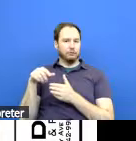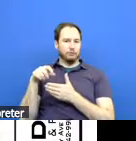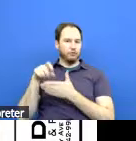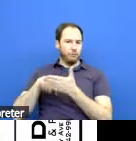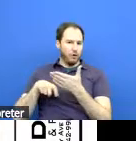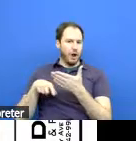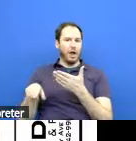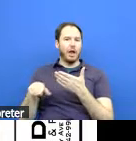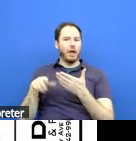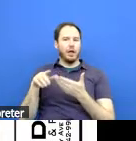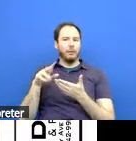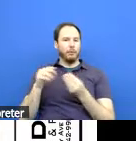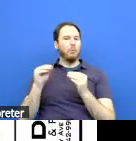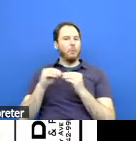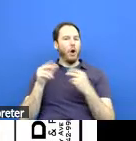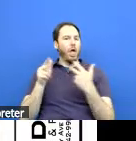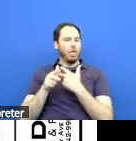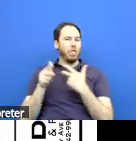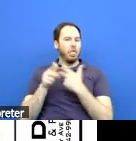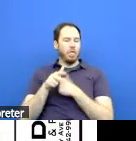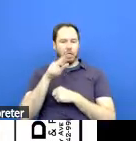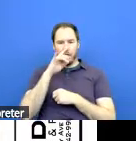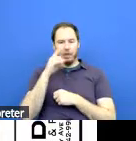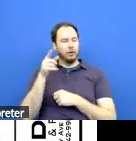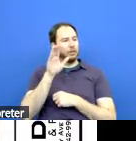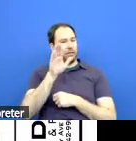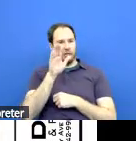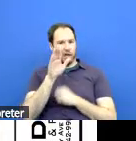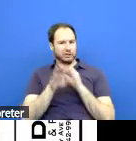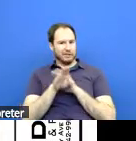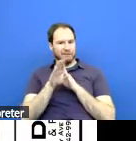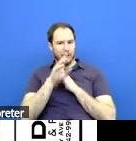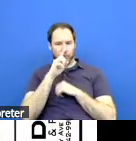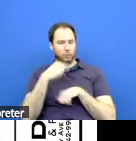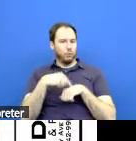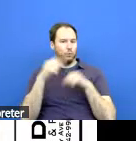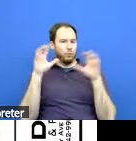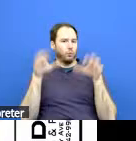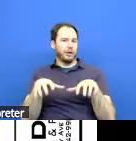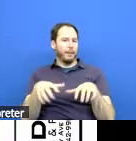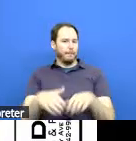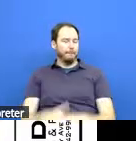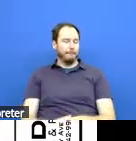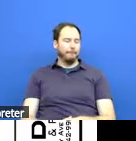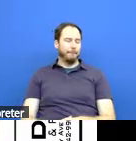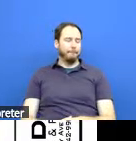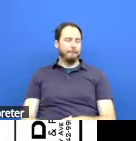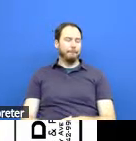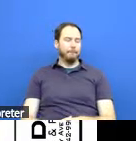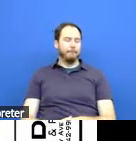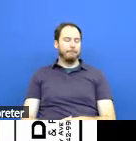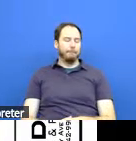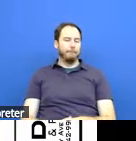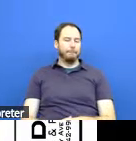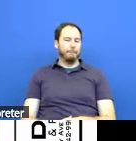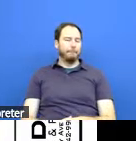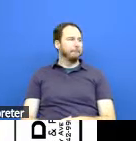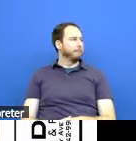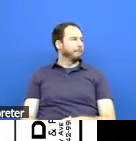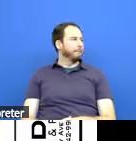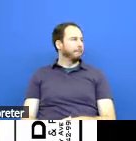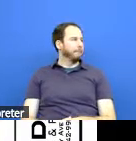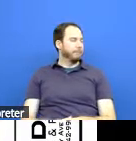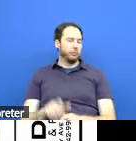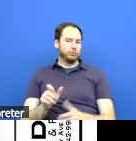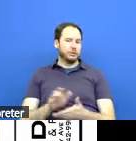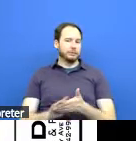in and out. Because of the way this is being designed and built, that should be a lot less.